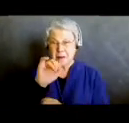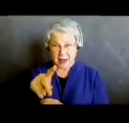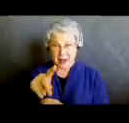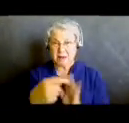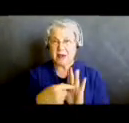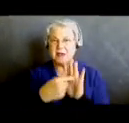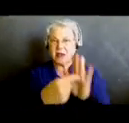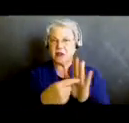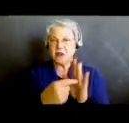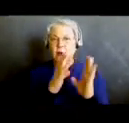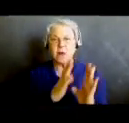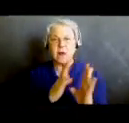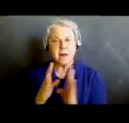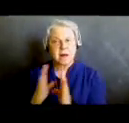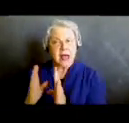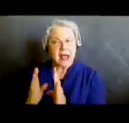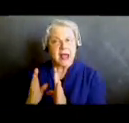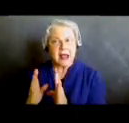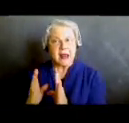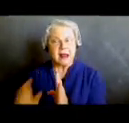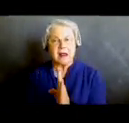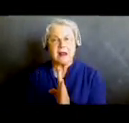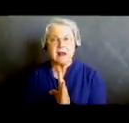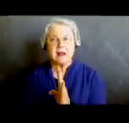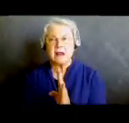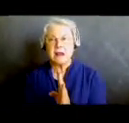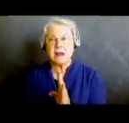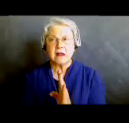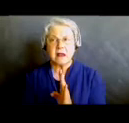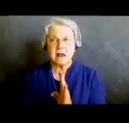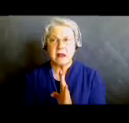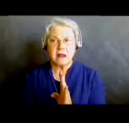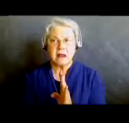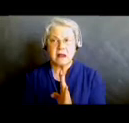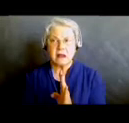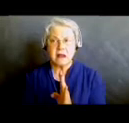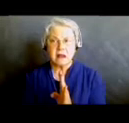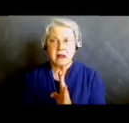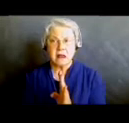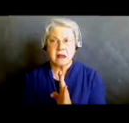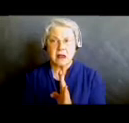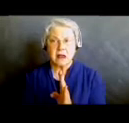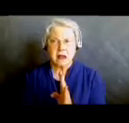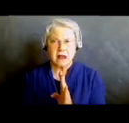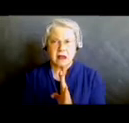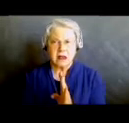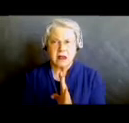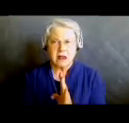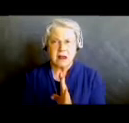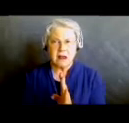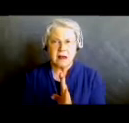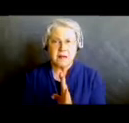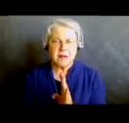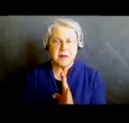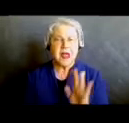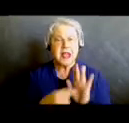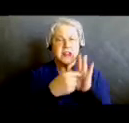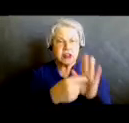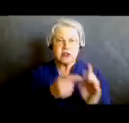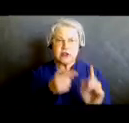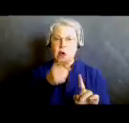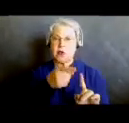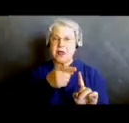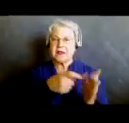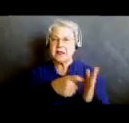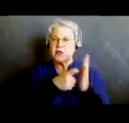plan. And she argued that this plan was necessary to establish a border for the first time. So